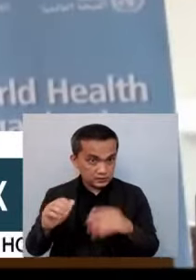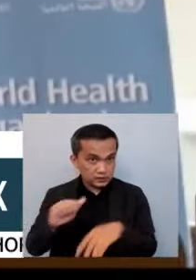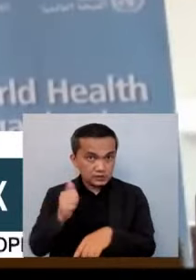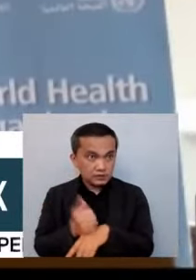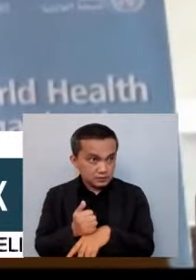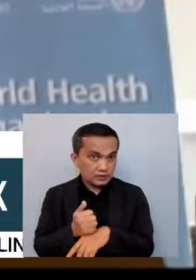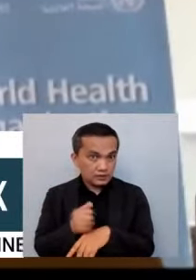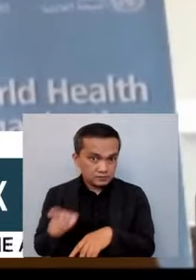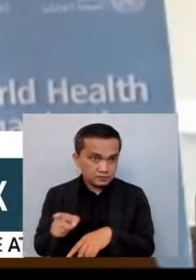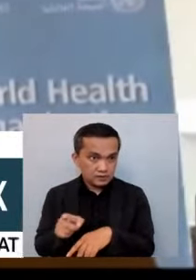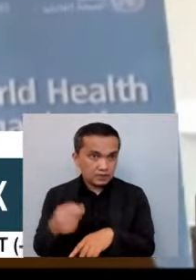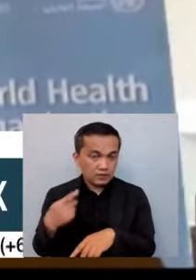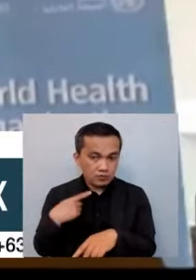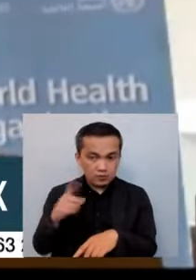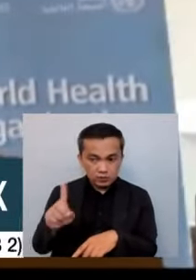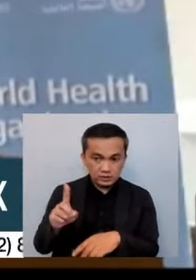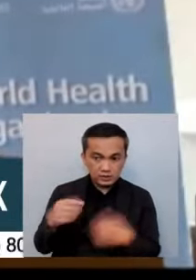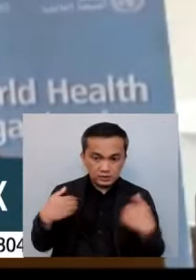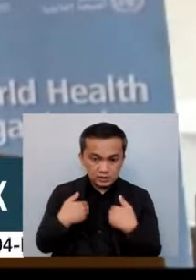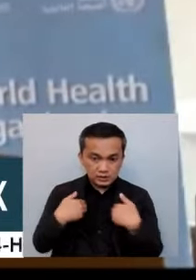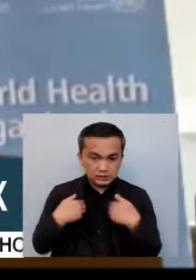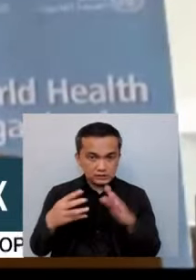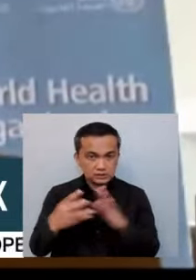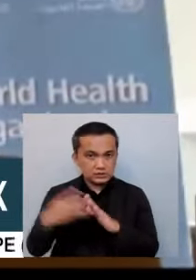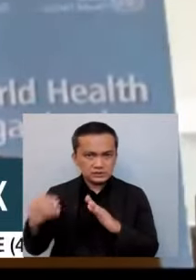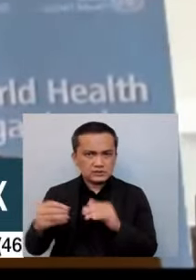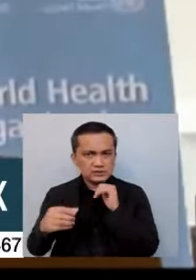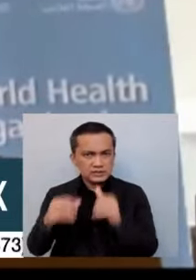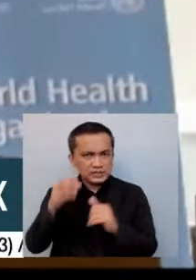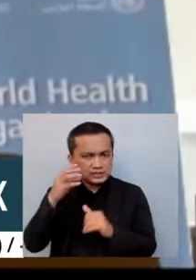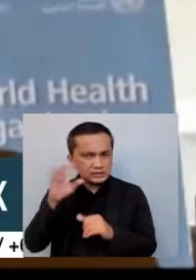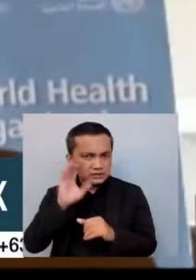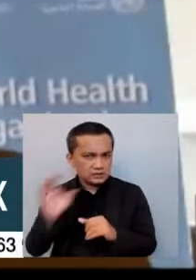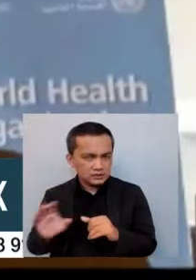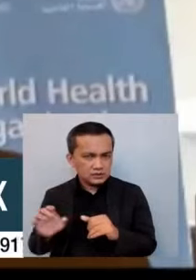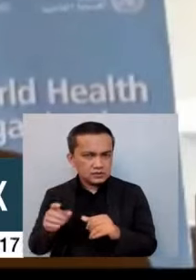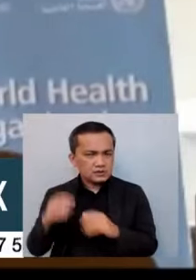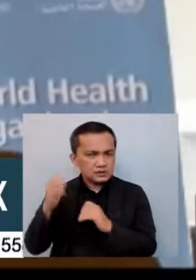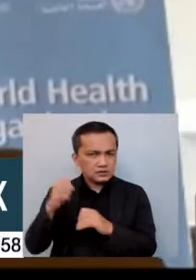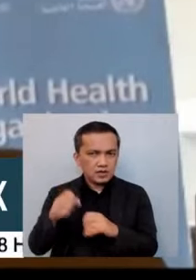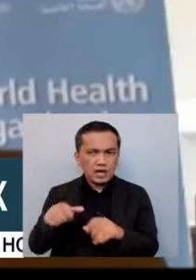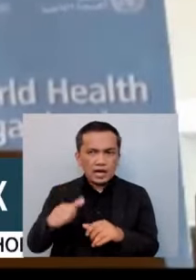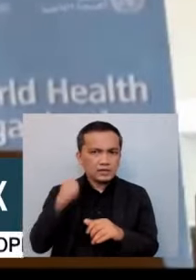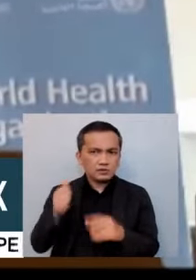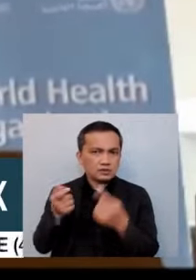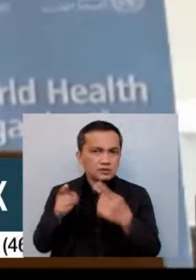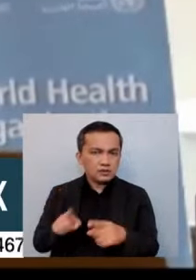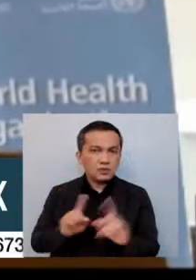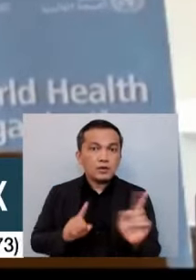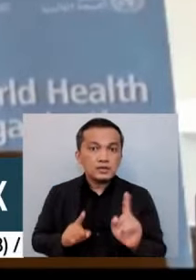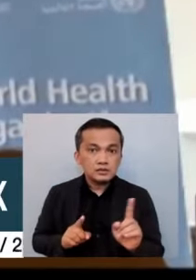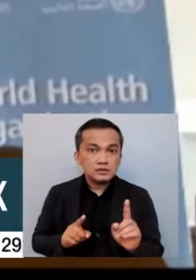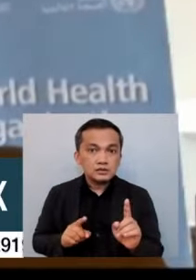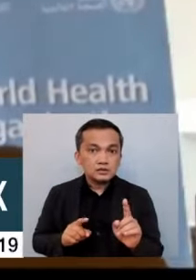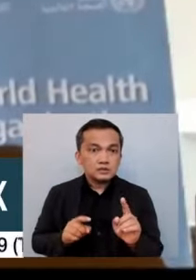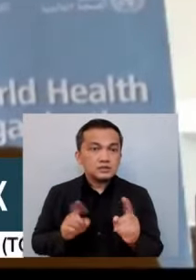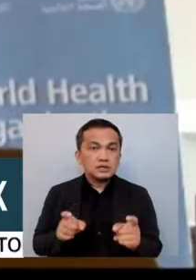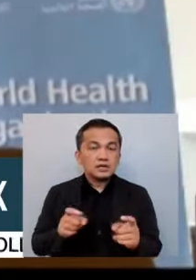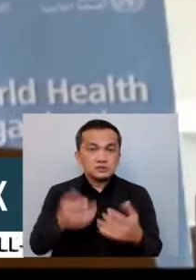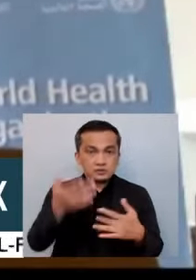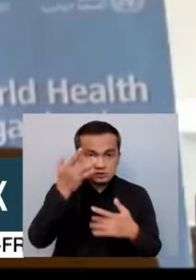with having one animal infected is not unusual. It's not unexpected that would happen. What we don't want to see happen is disease moving from